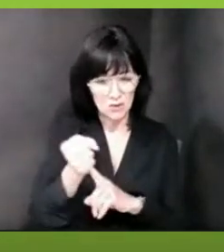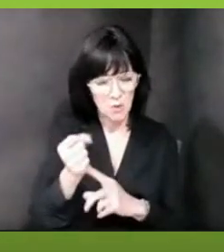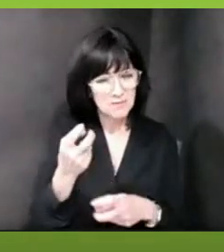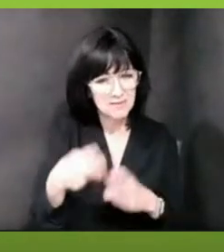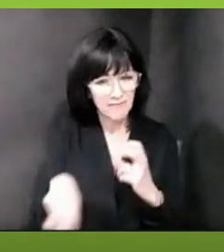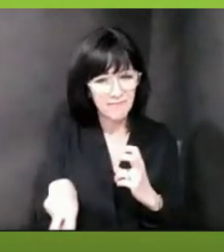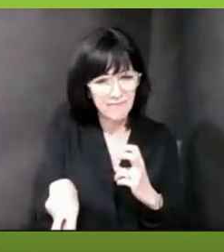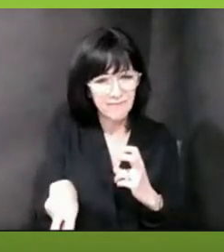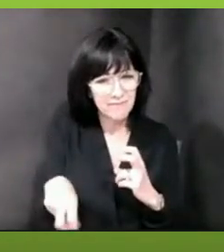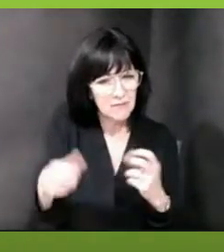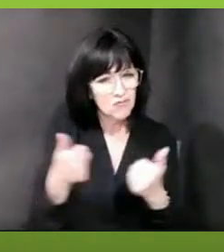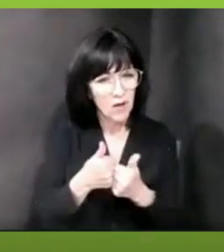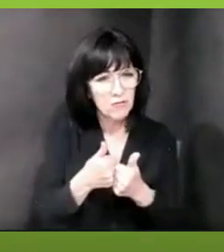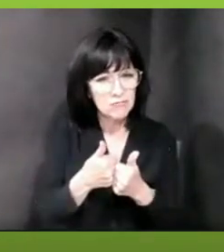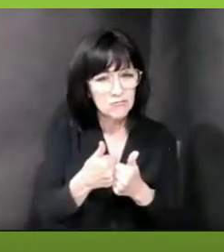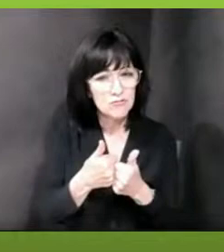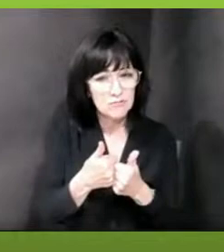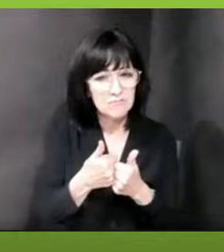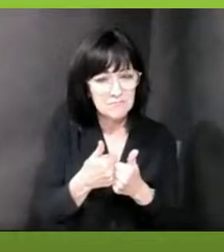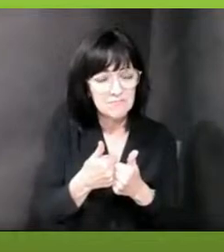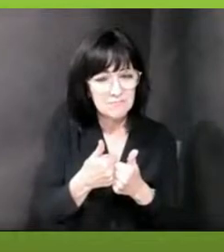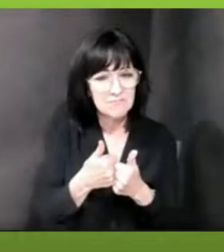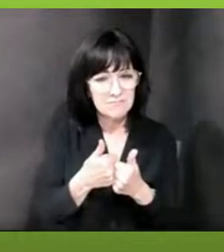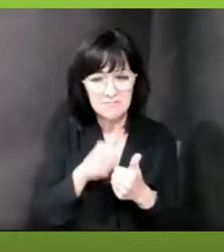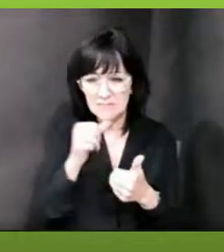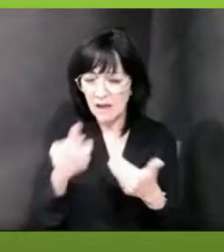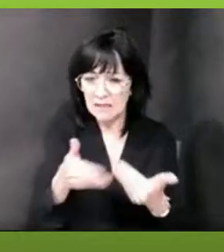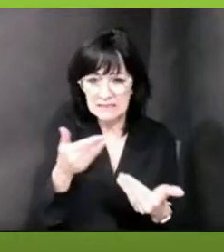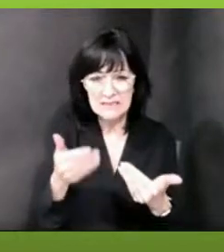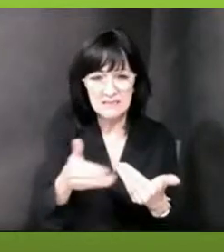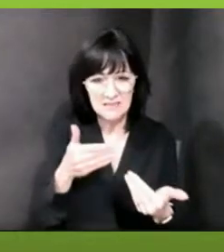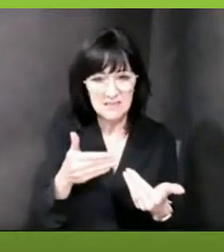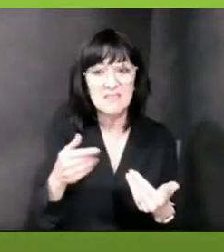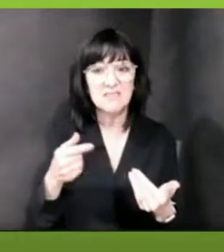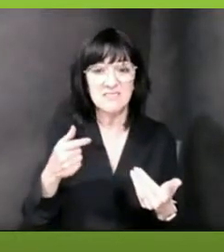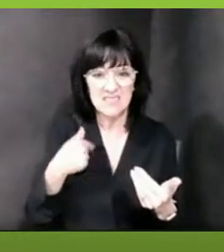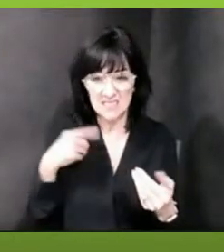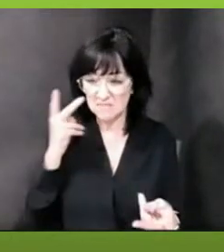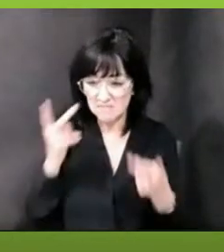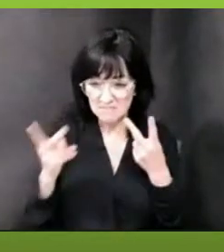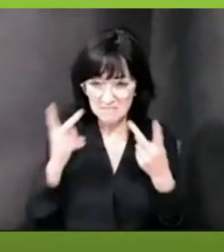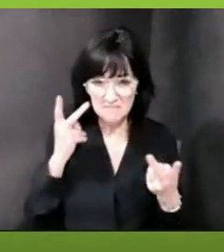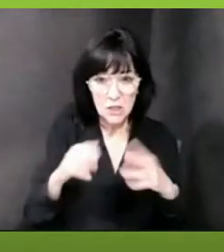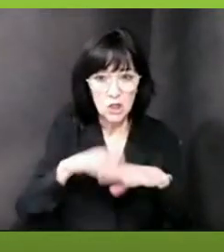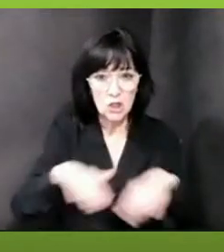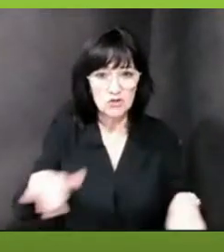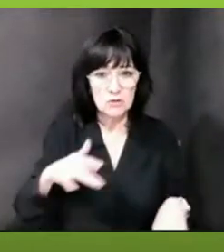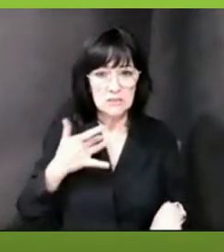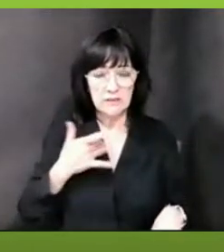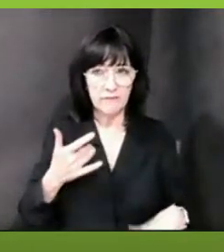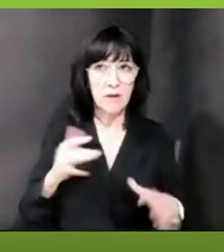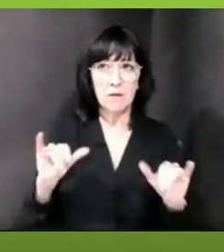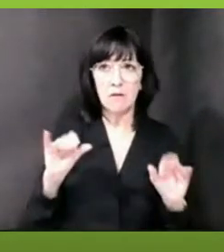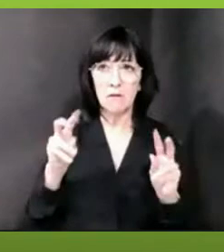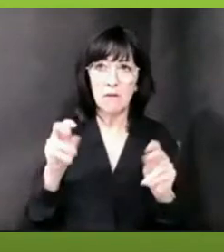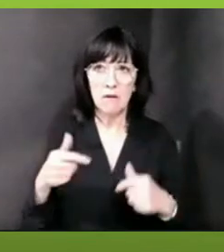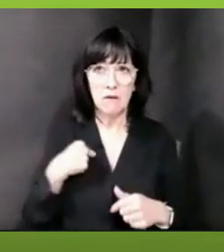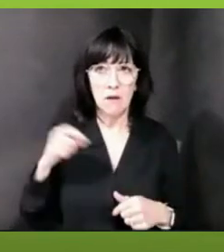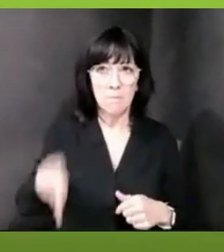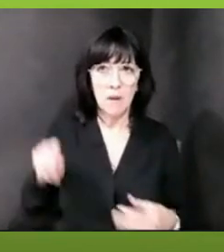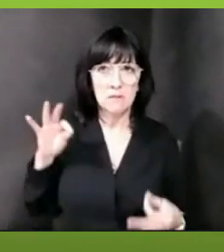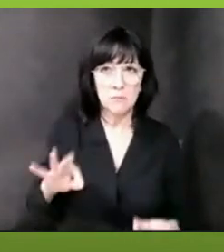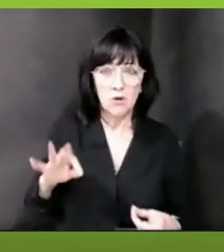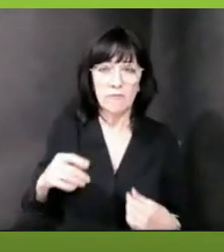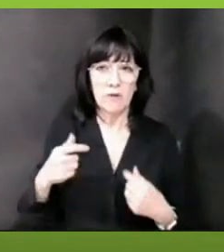seen a lot of kids lately who are feeling like they have to be perfect. They're feeling like they have all these things that they have to do and finish school,